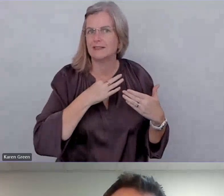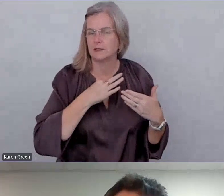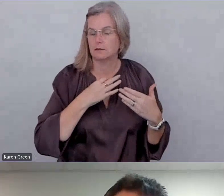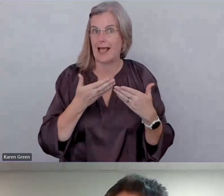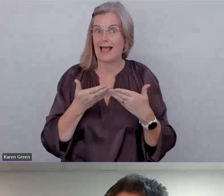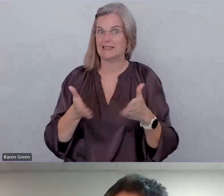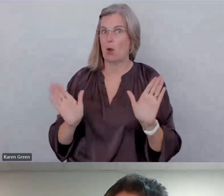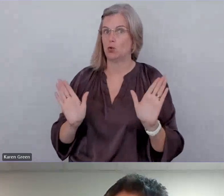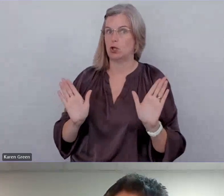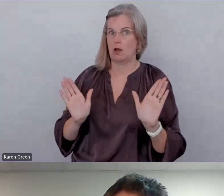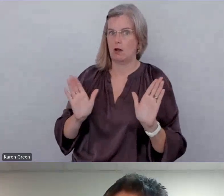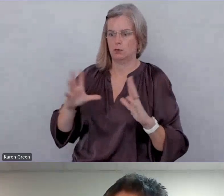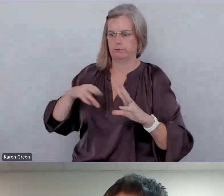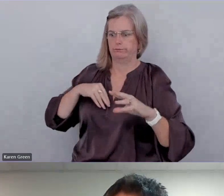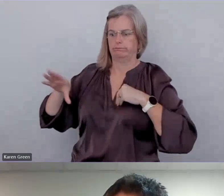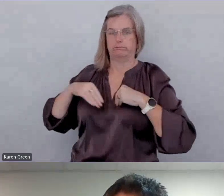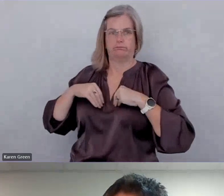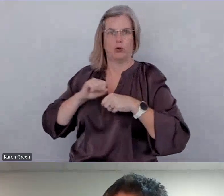healthy vaccinated children?